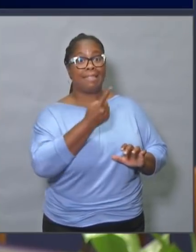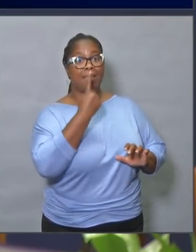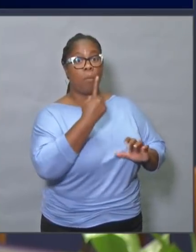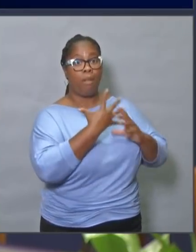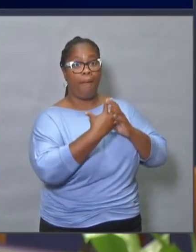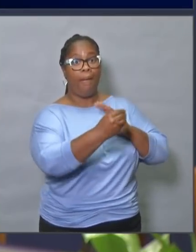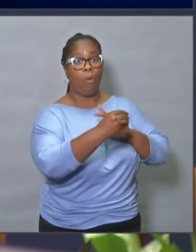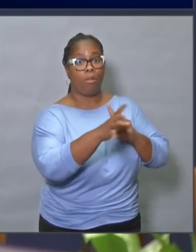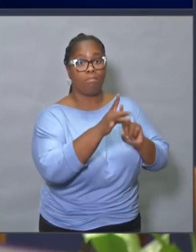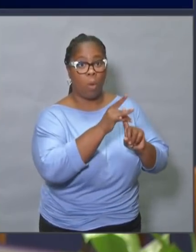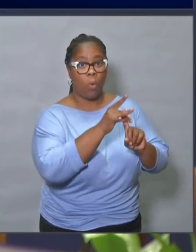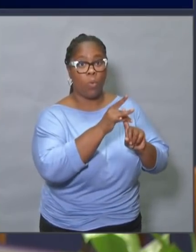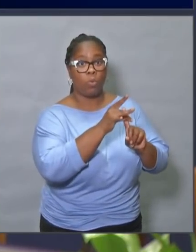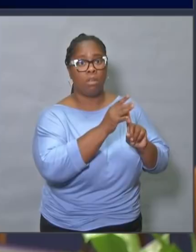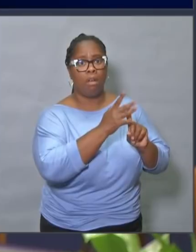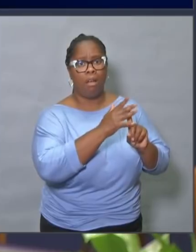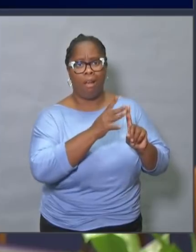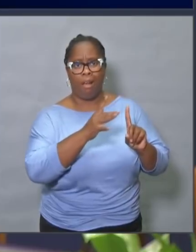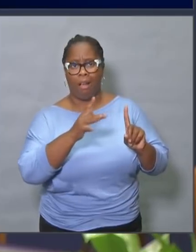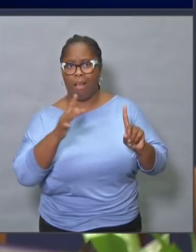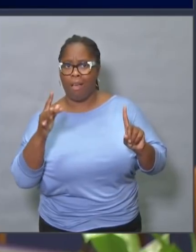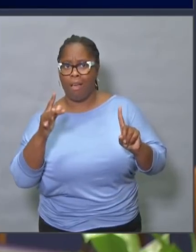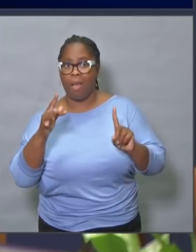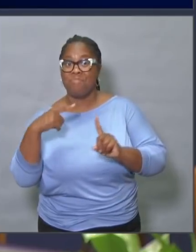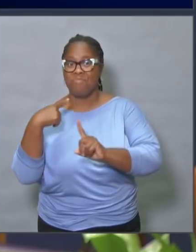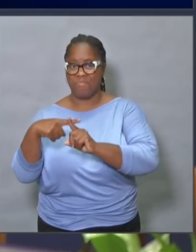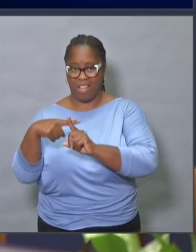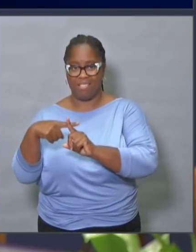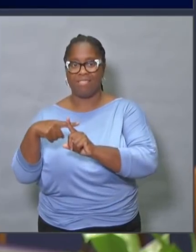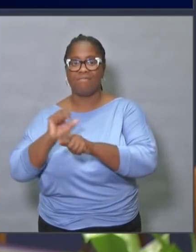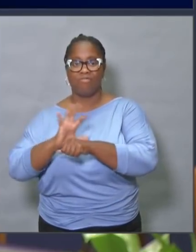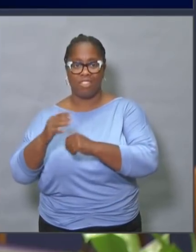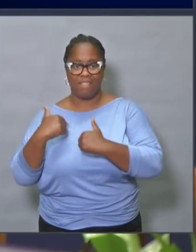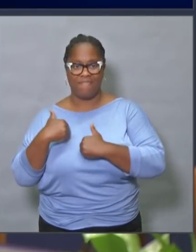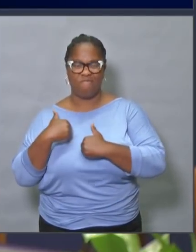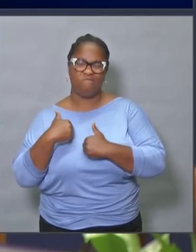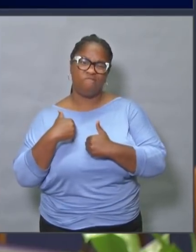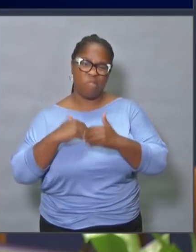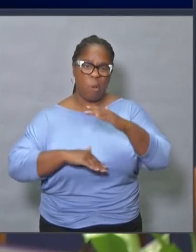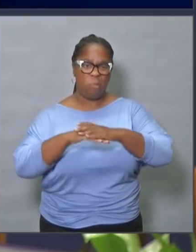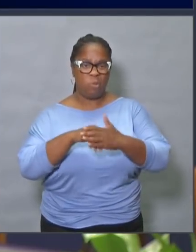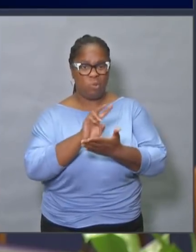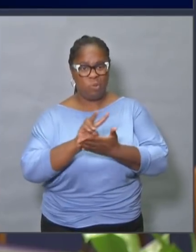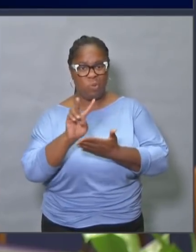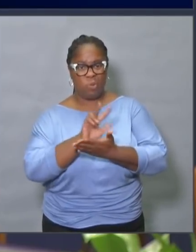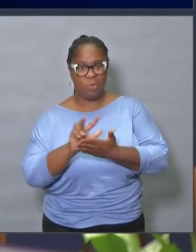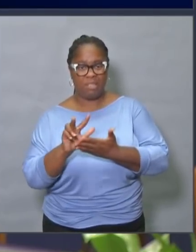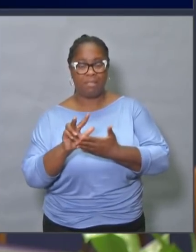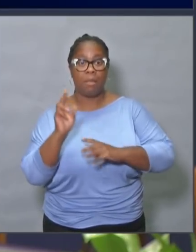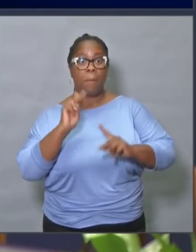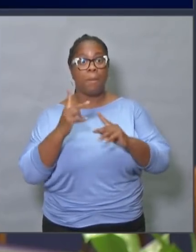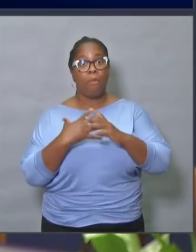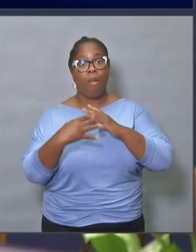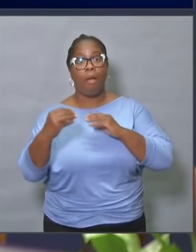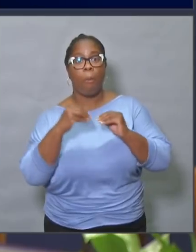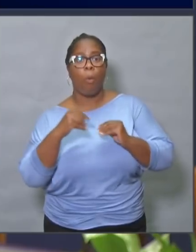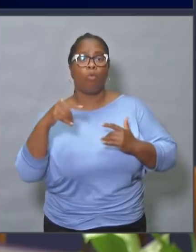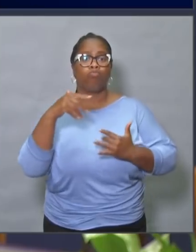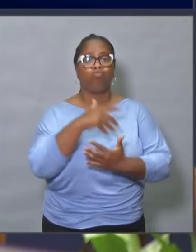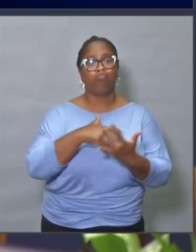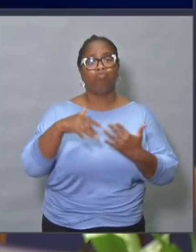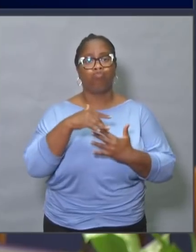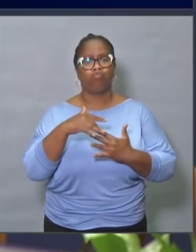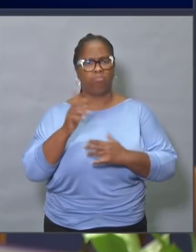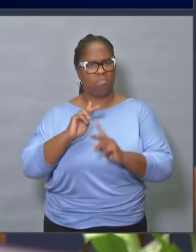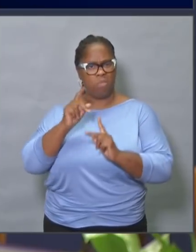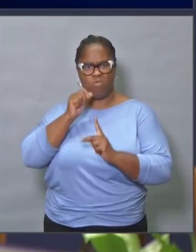first exposed until they test positive for the virus. As people spend time in their communities and socialize with people who aren't in their